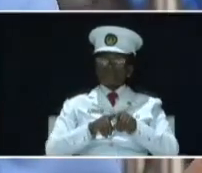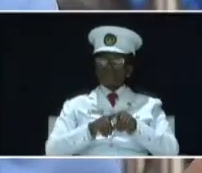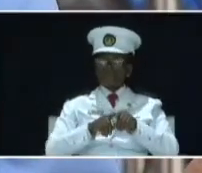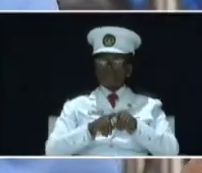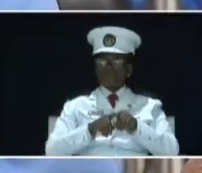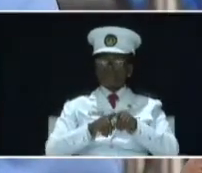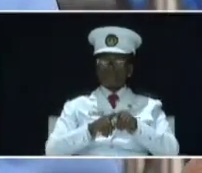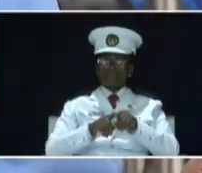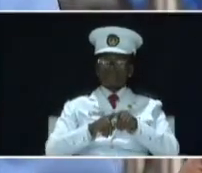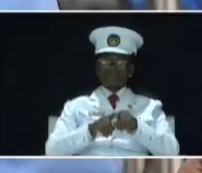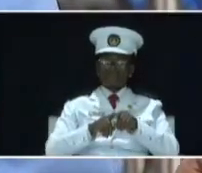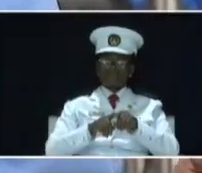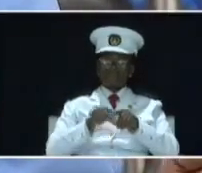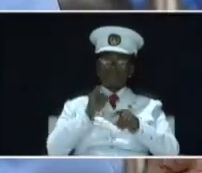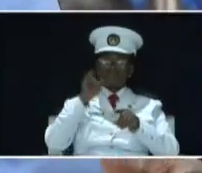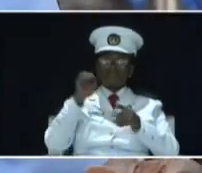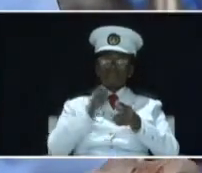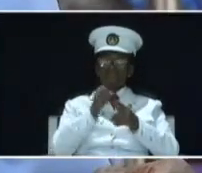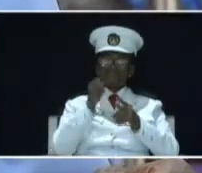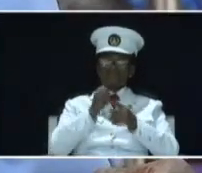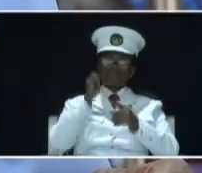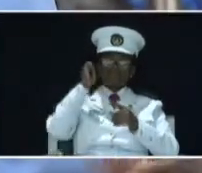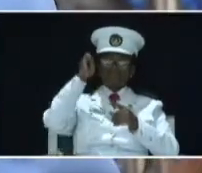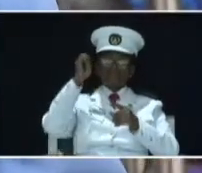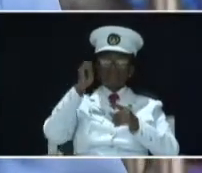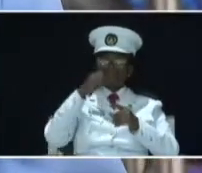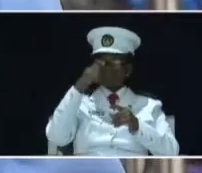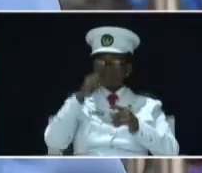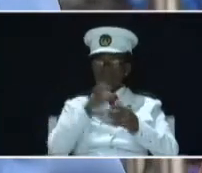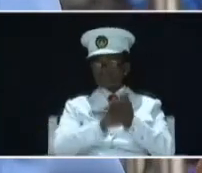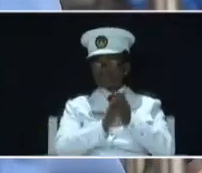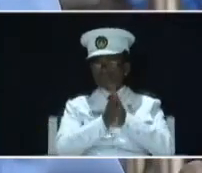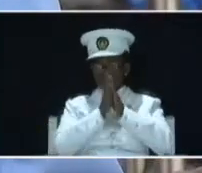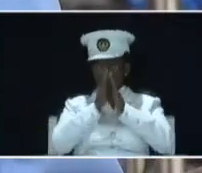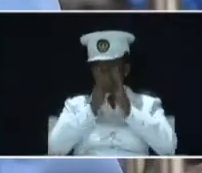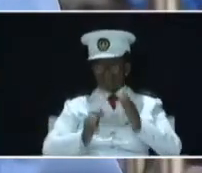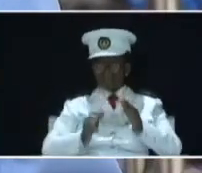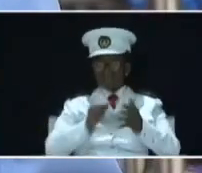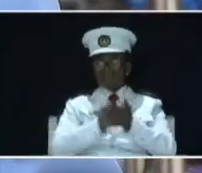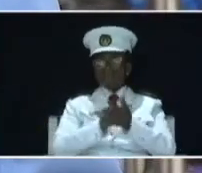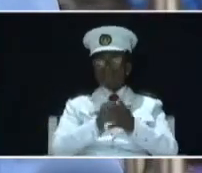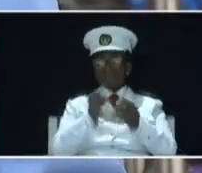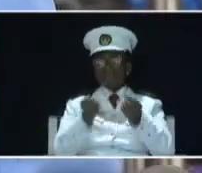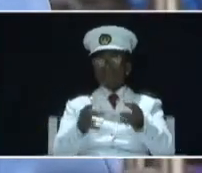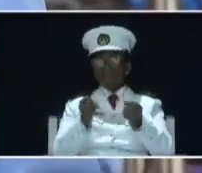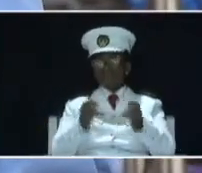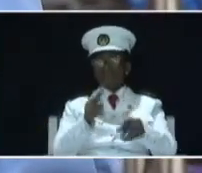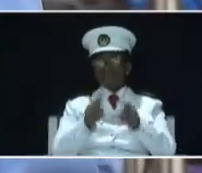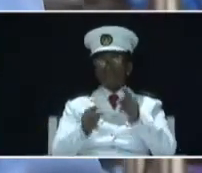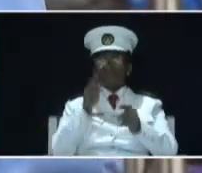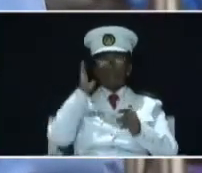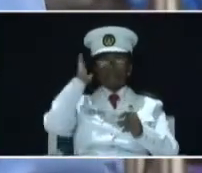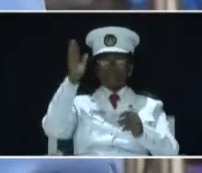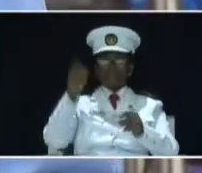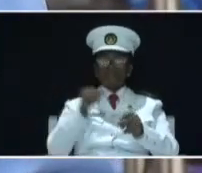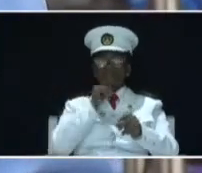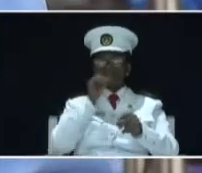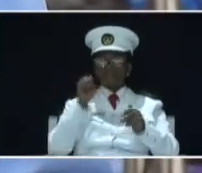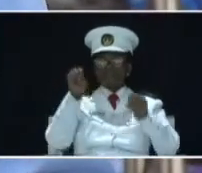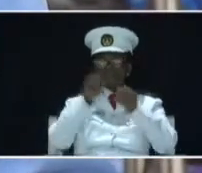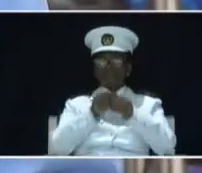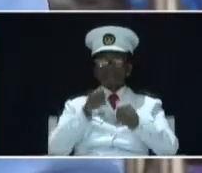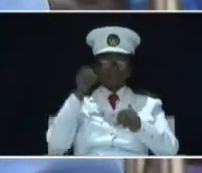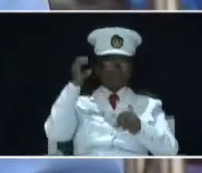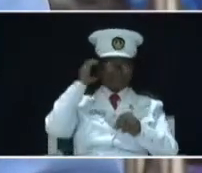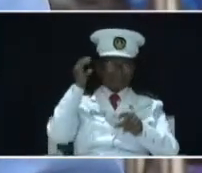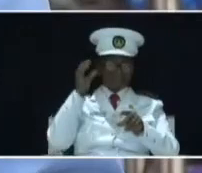it's either he speaks silently, that many people won't even hear, or when he's speaking loud,